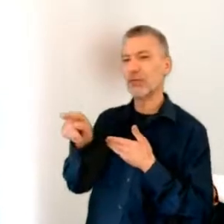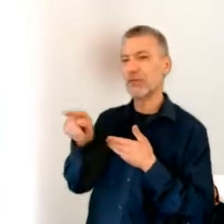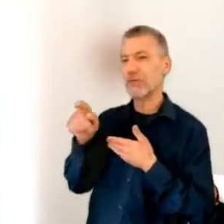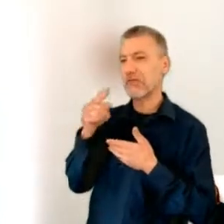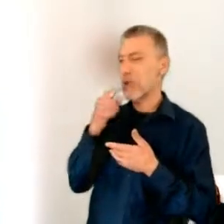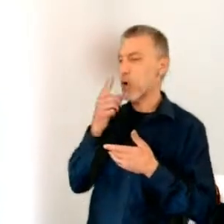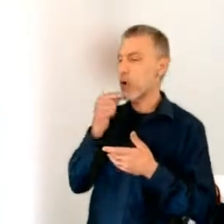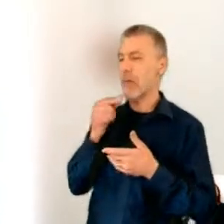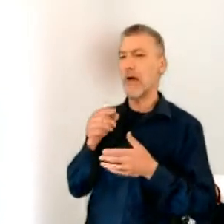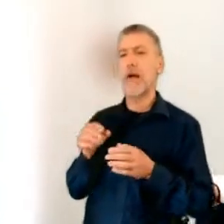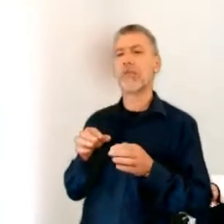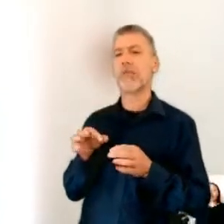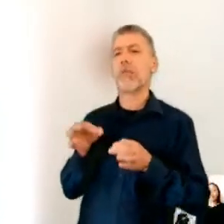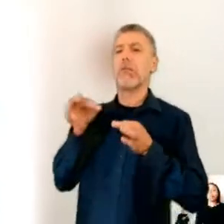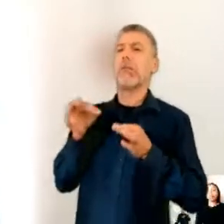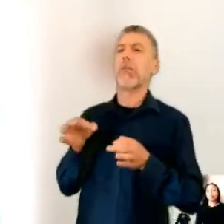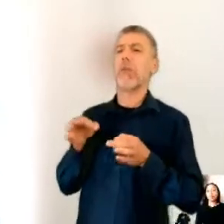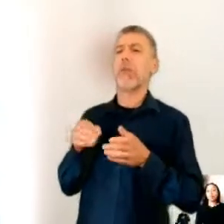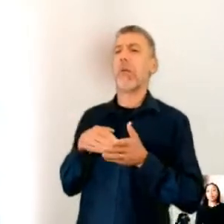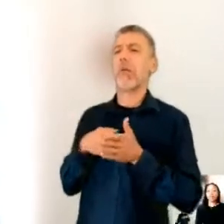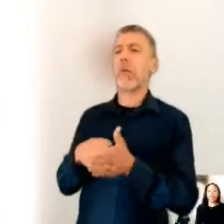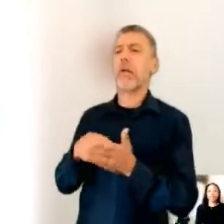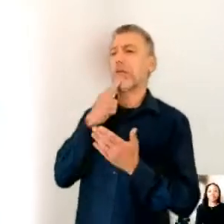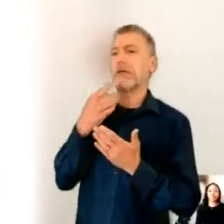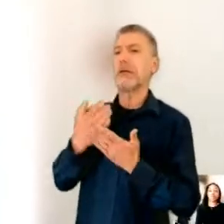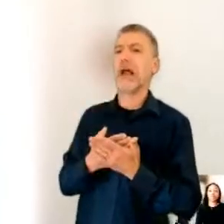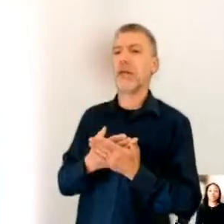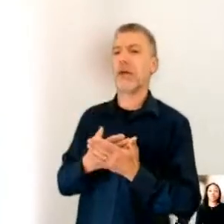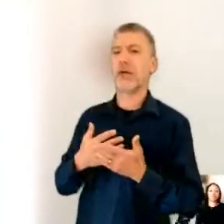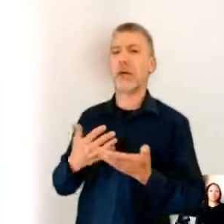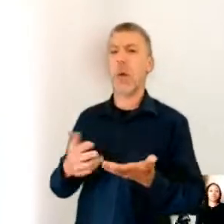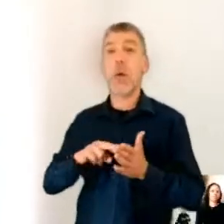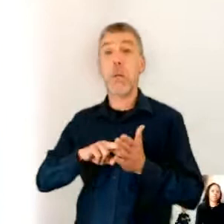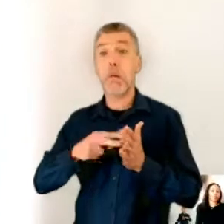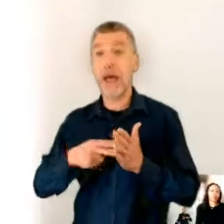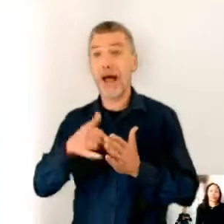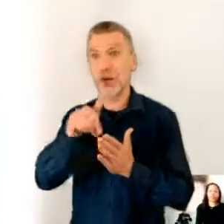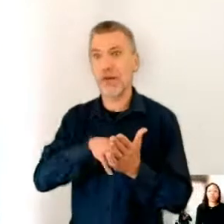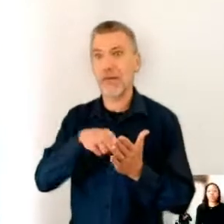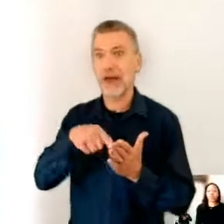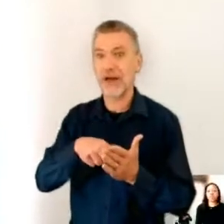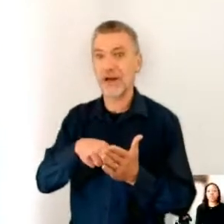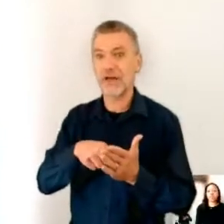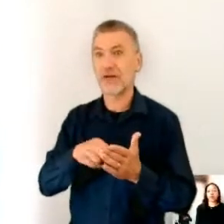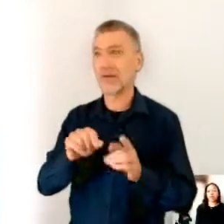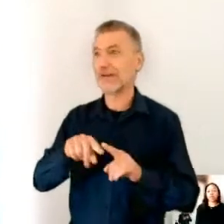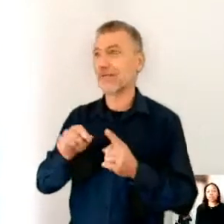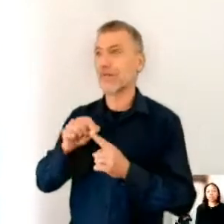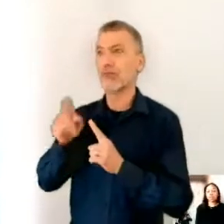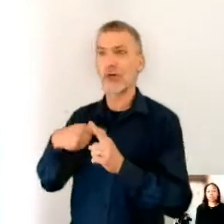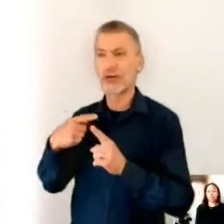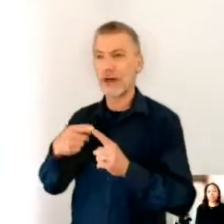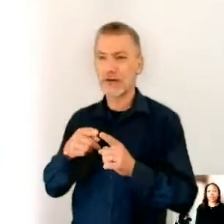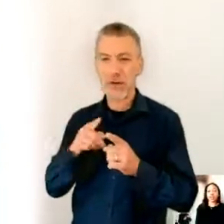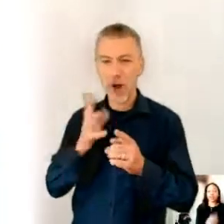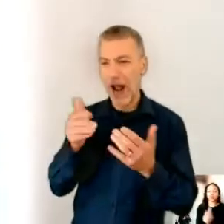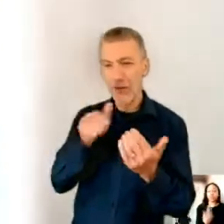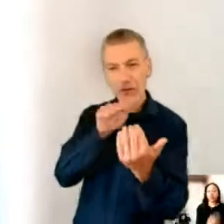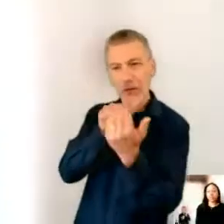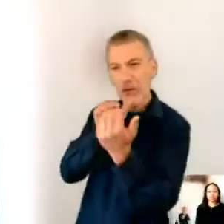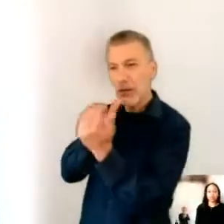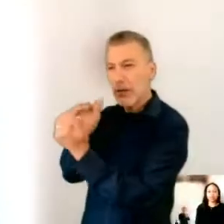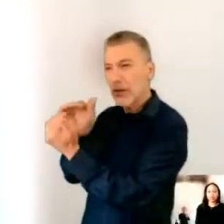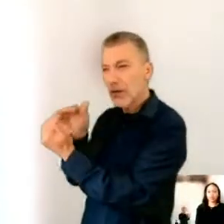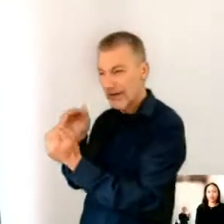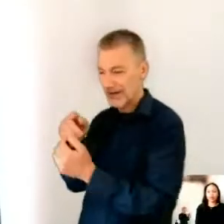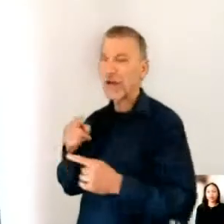statements or writing a plan on a page for, you know, just a different project. So that kind of skill comes into it. So English is one of my